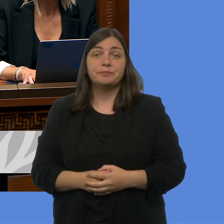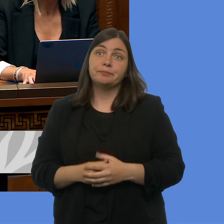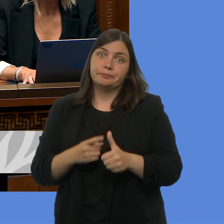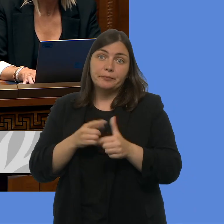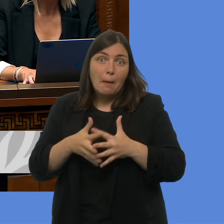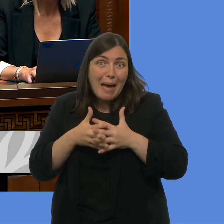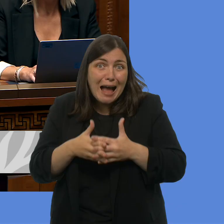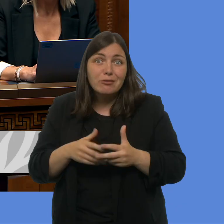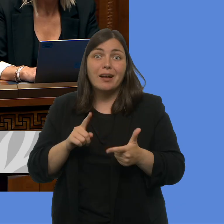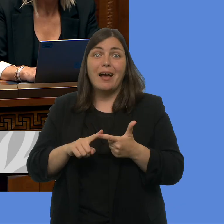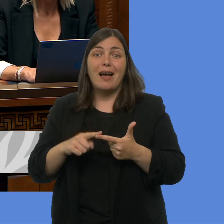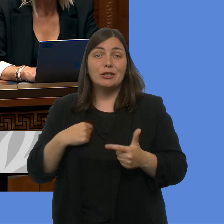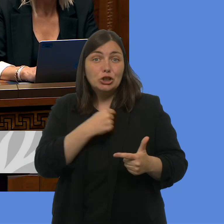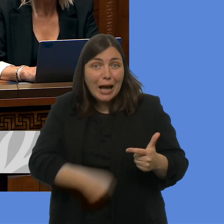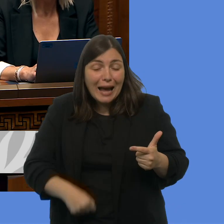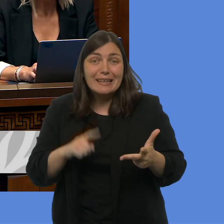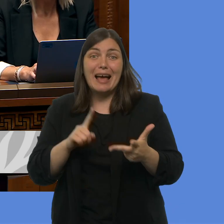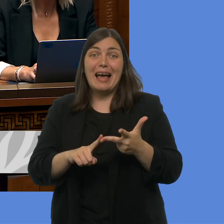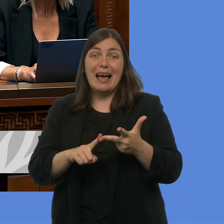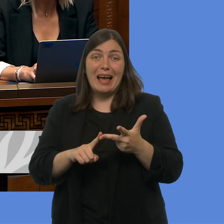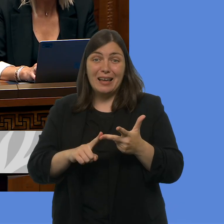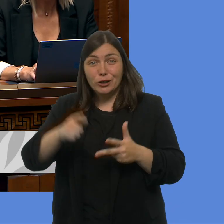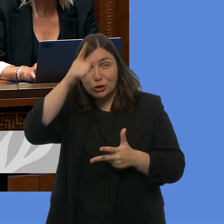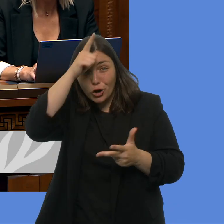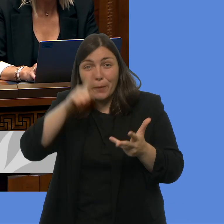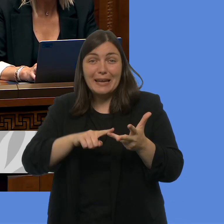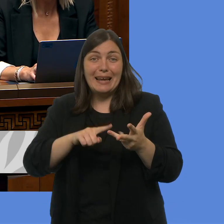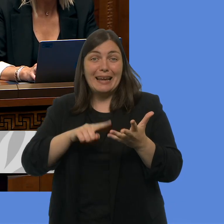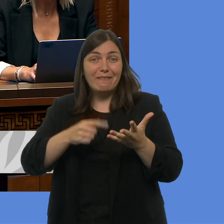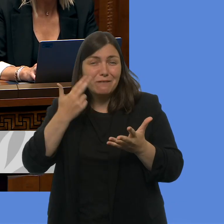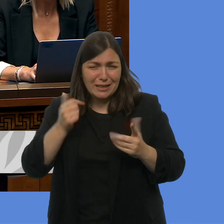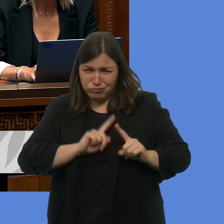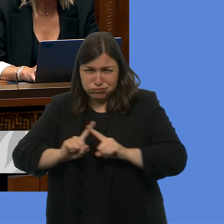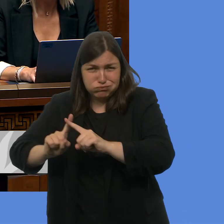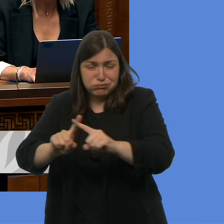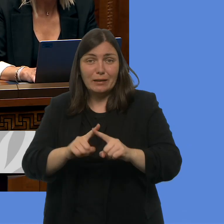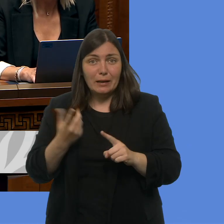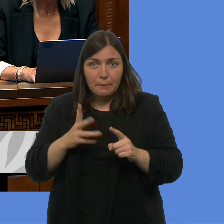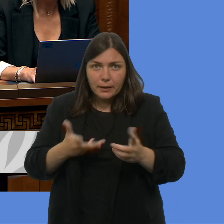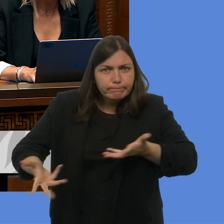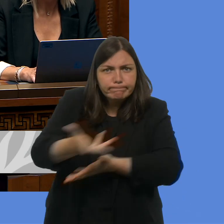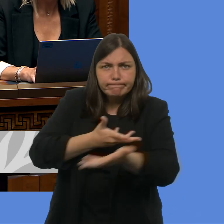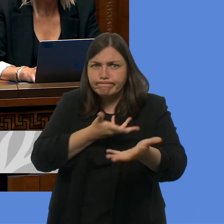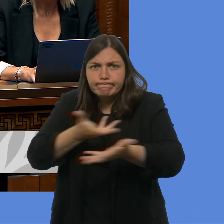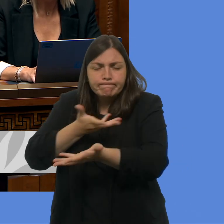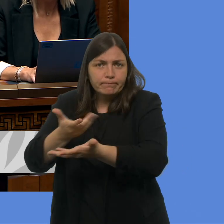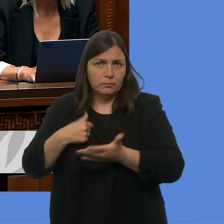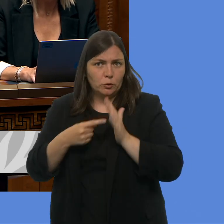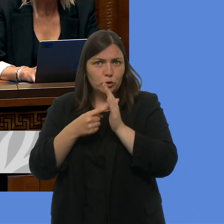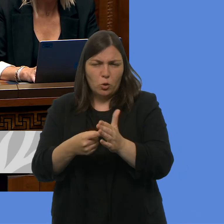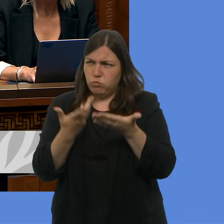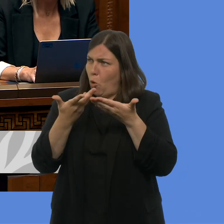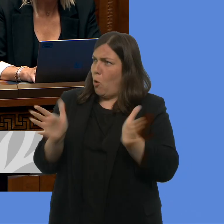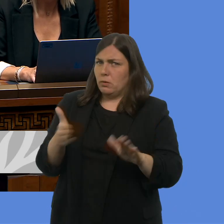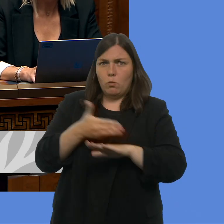Japan, Germany, France, and used these meetings to promote our place and to show that we are open to partnerships and that support our